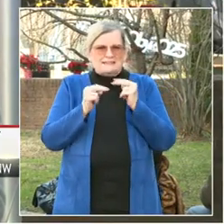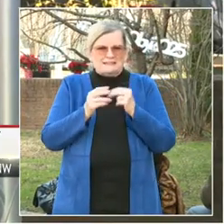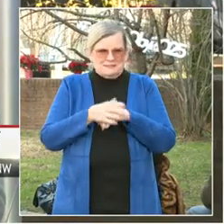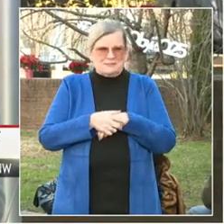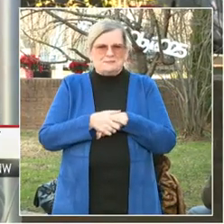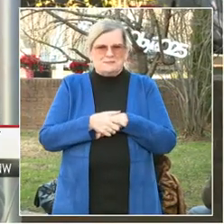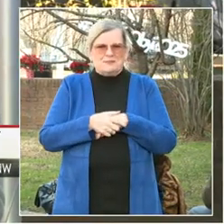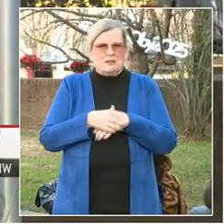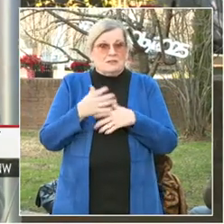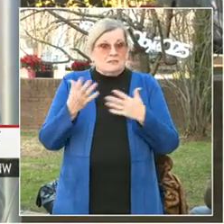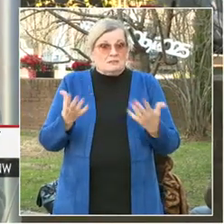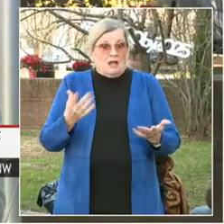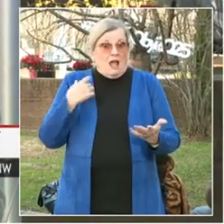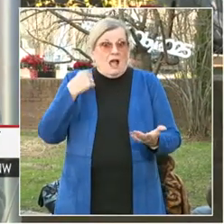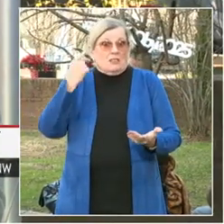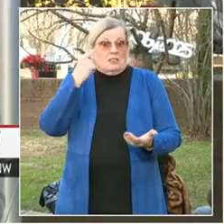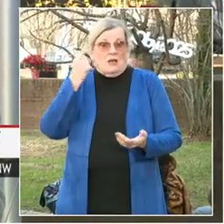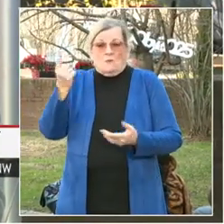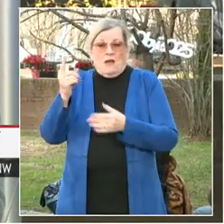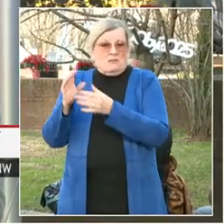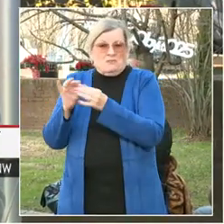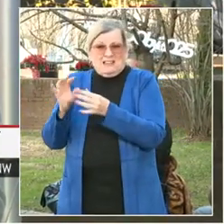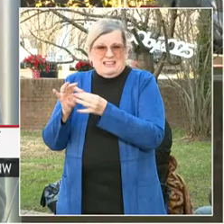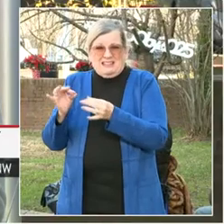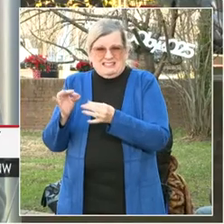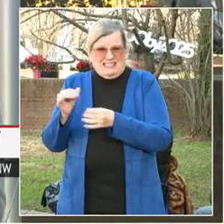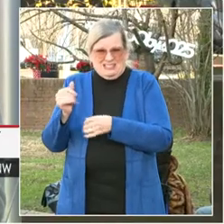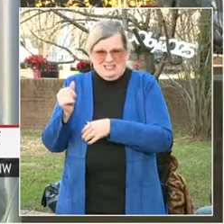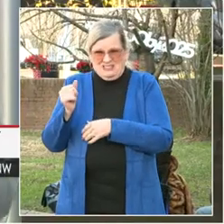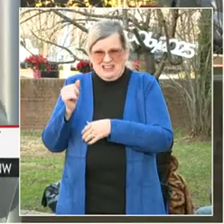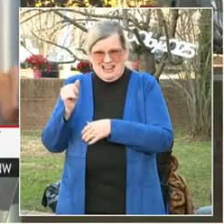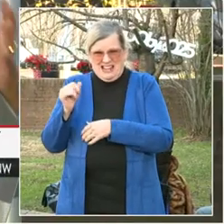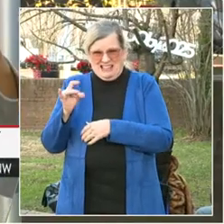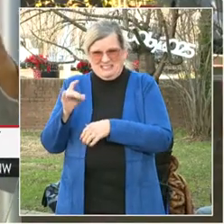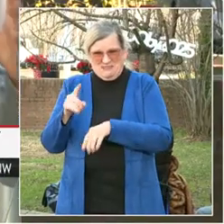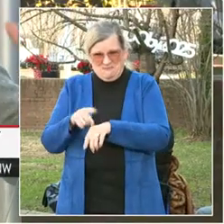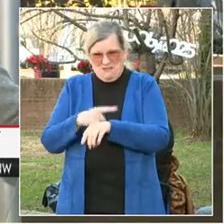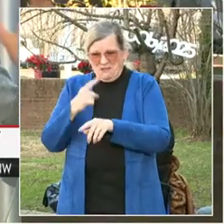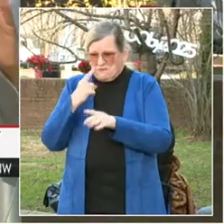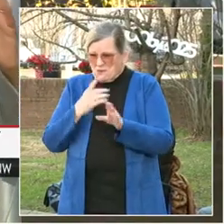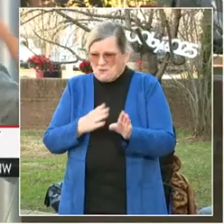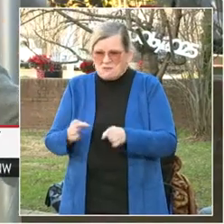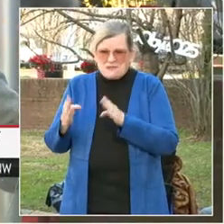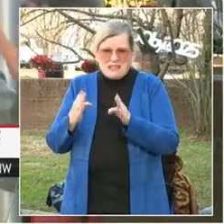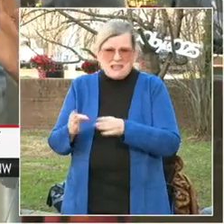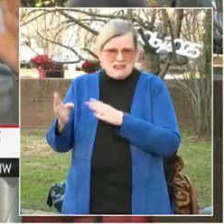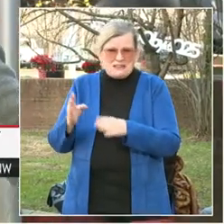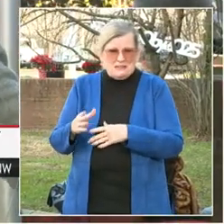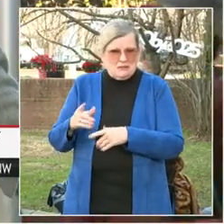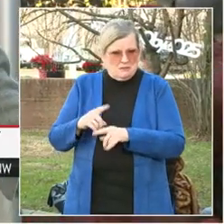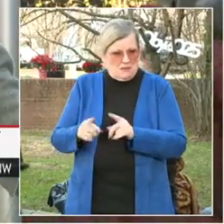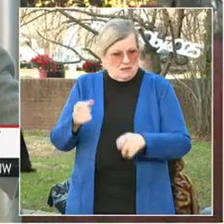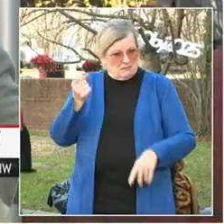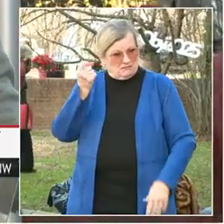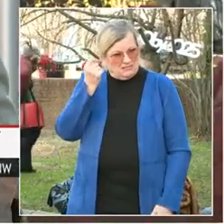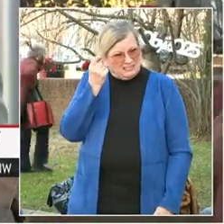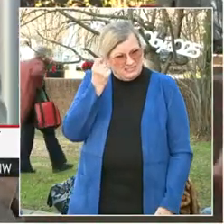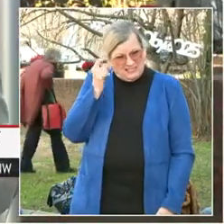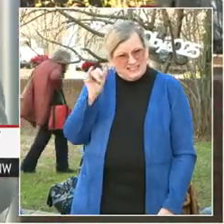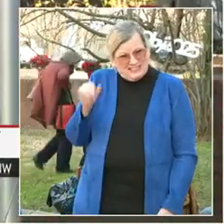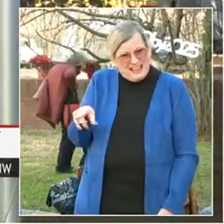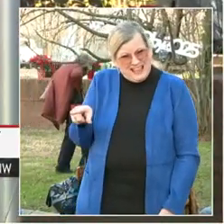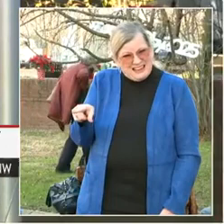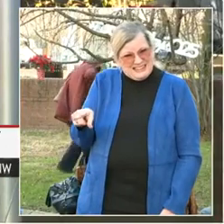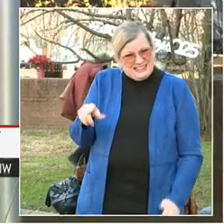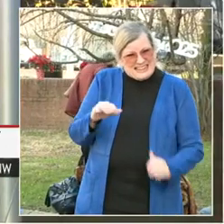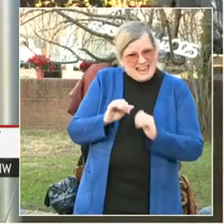Somebody said 18 months is too long for planning. But that's what it's going to take for us to thoughtfully mitigate the